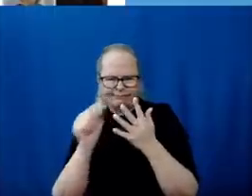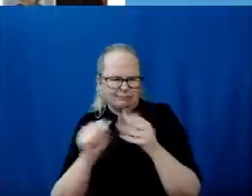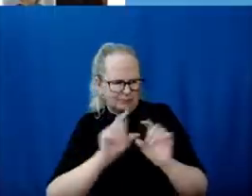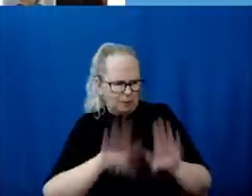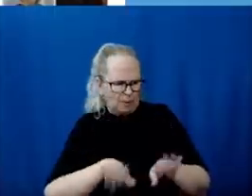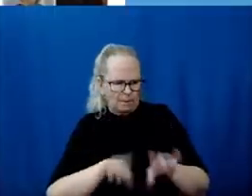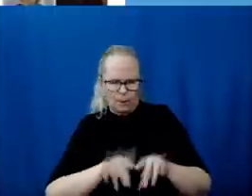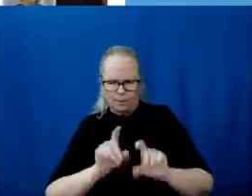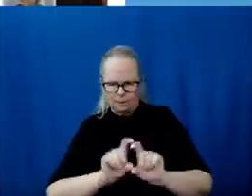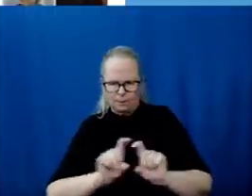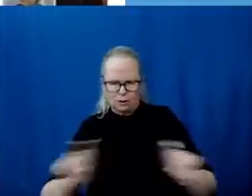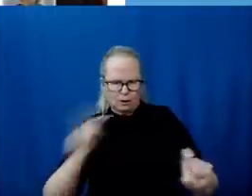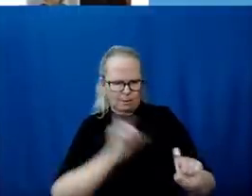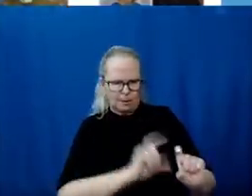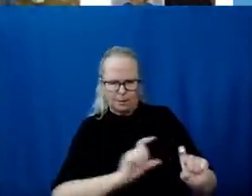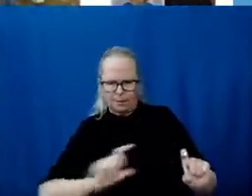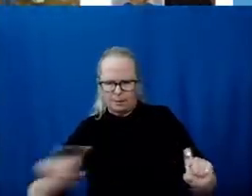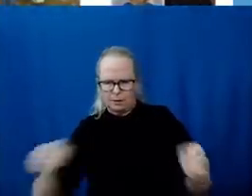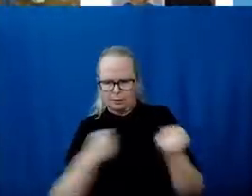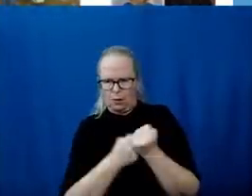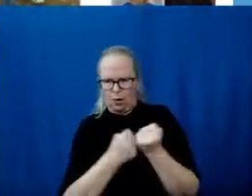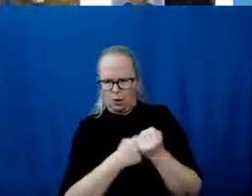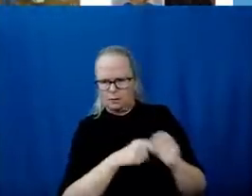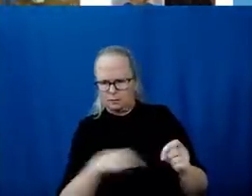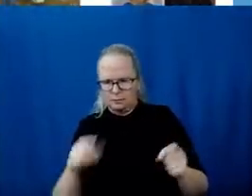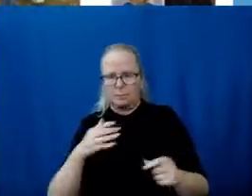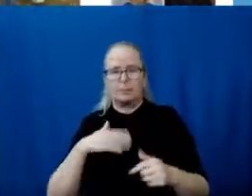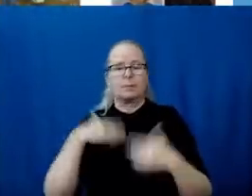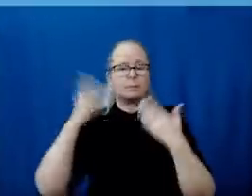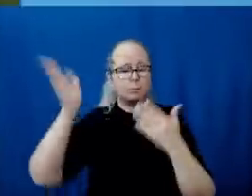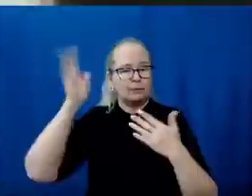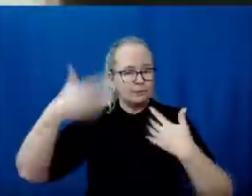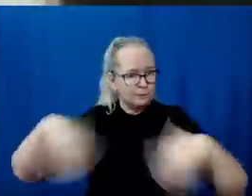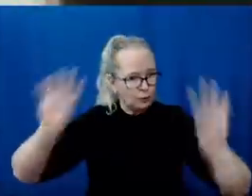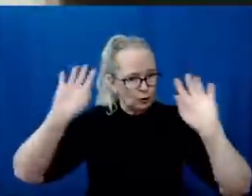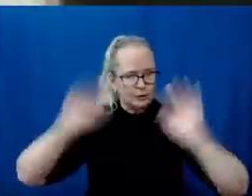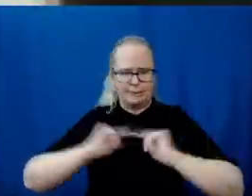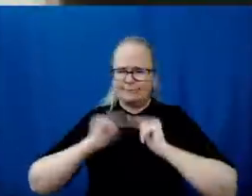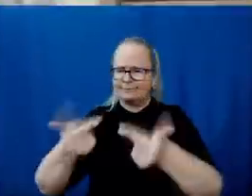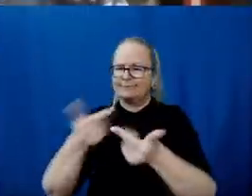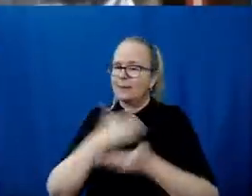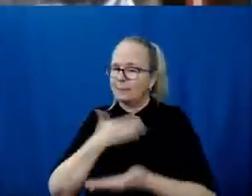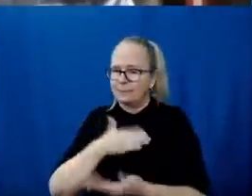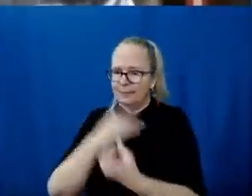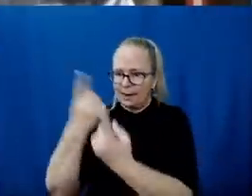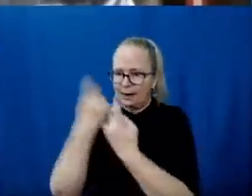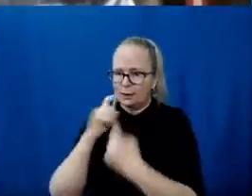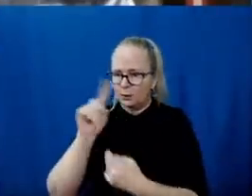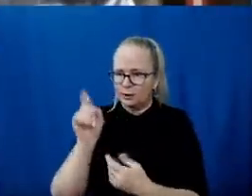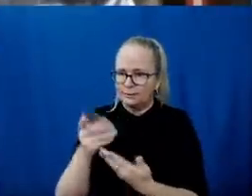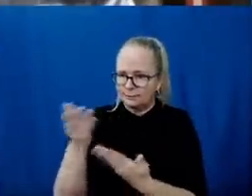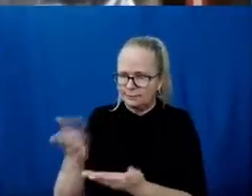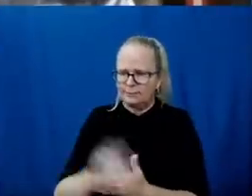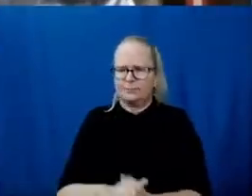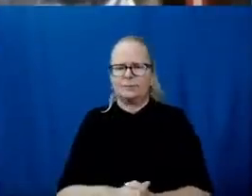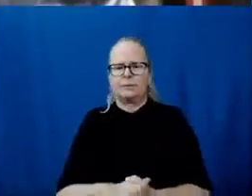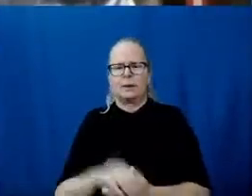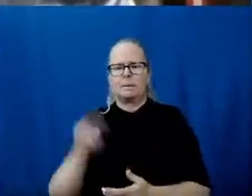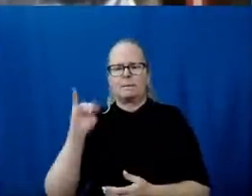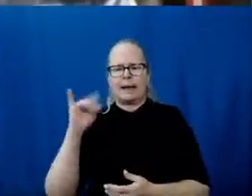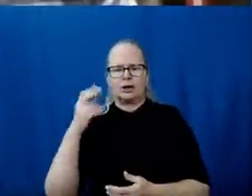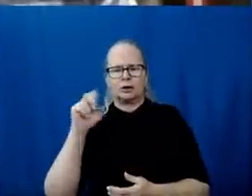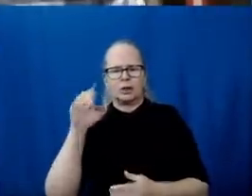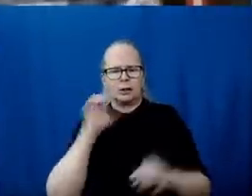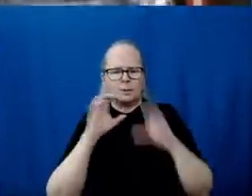Steve Rudy. That's it for my formal presentation. I'm happy to answer any questions. Thank you so very much,